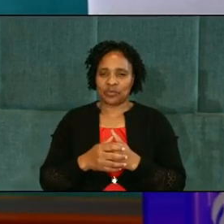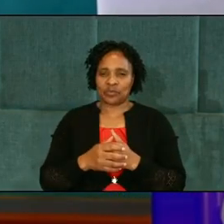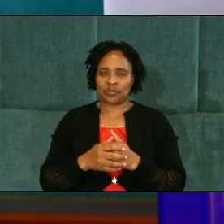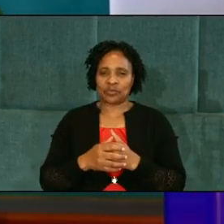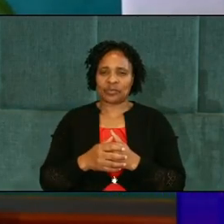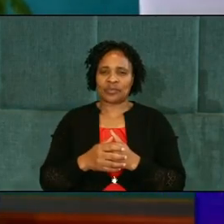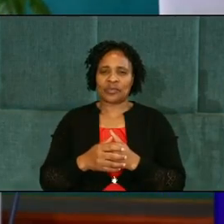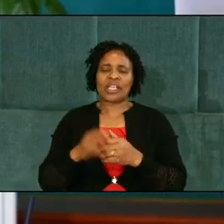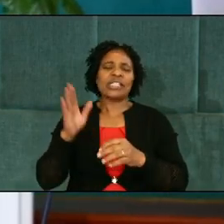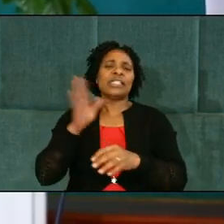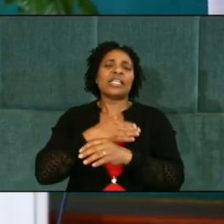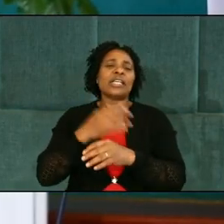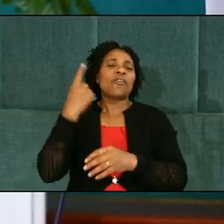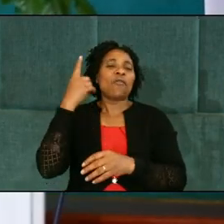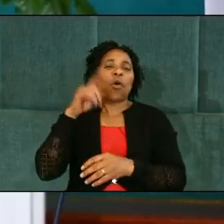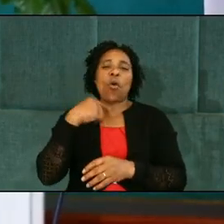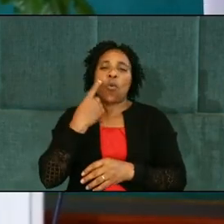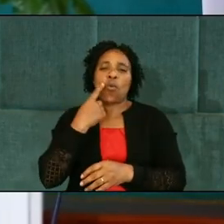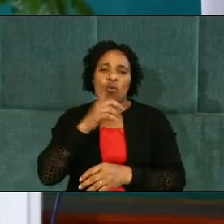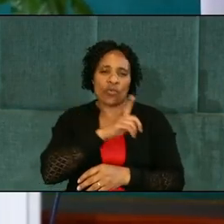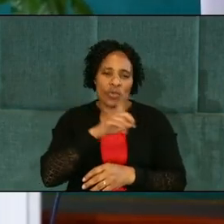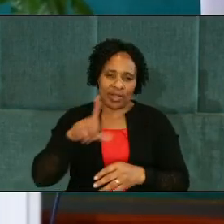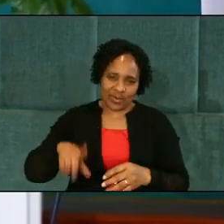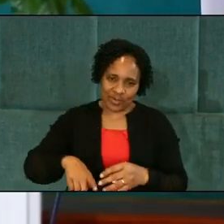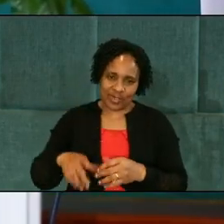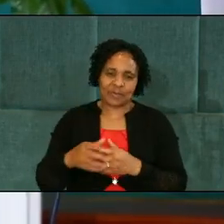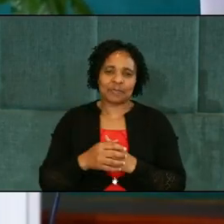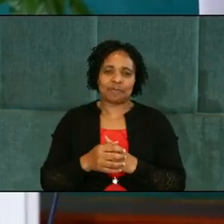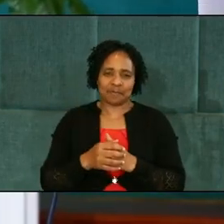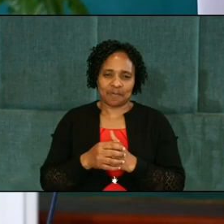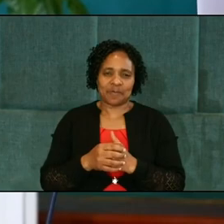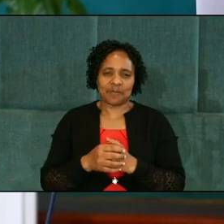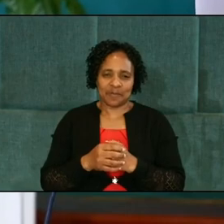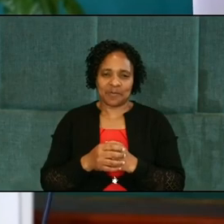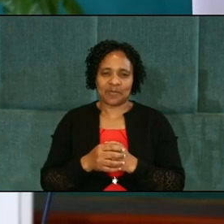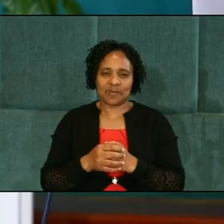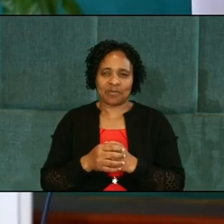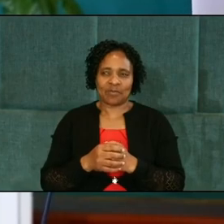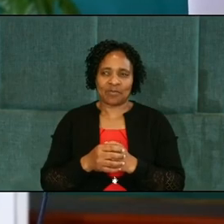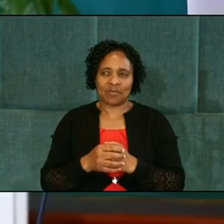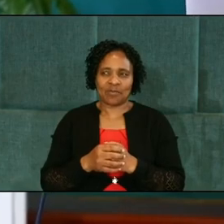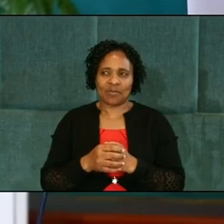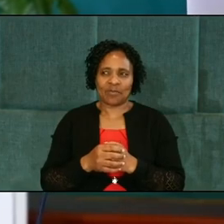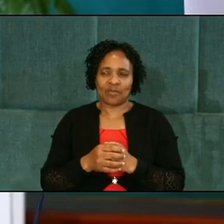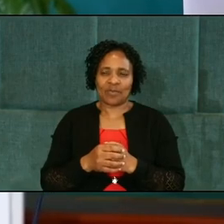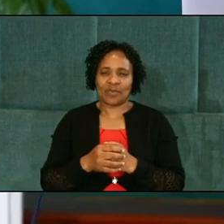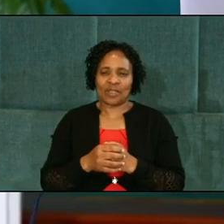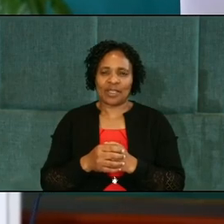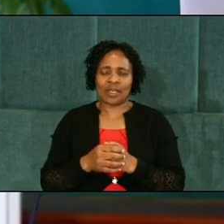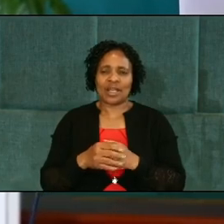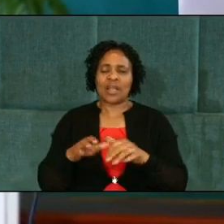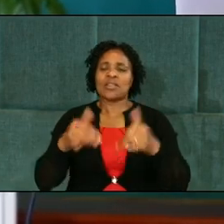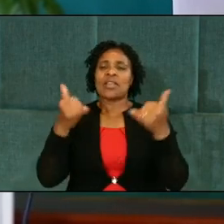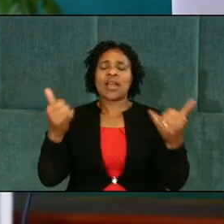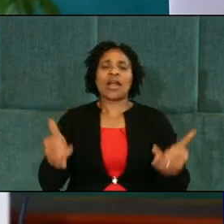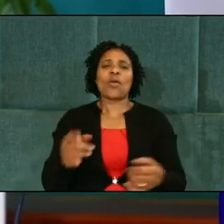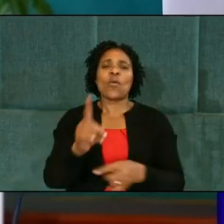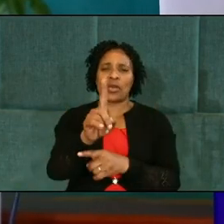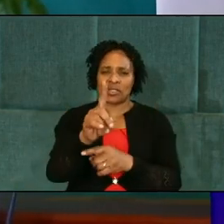singing for the Lord and a large amount of even younger